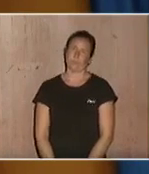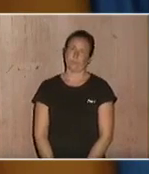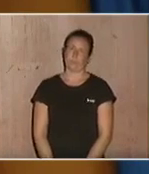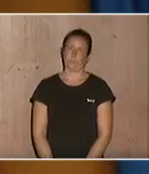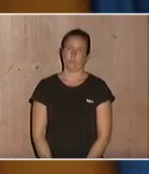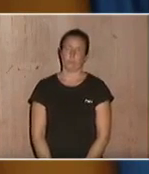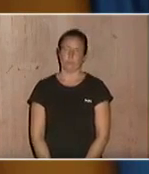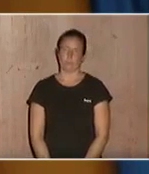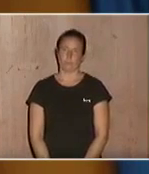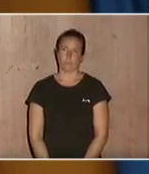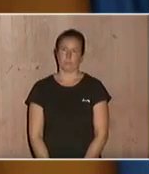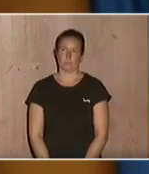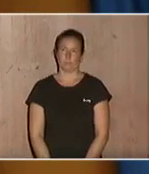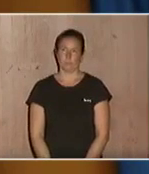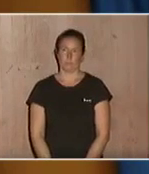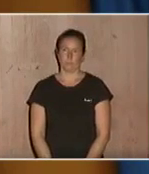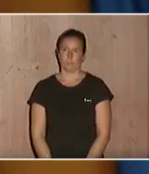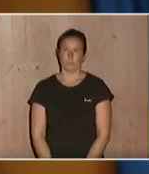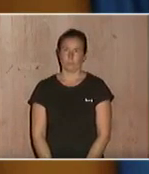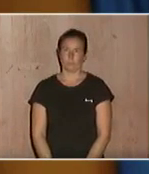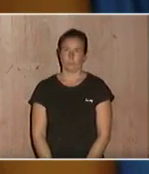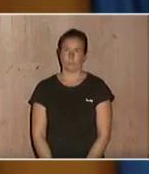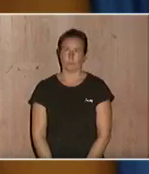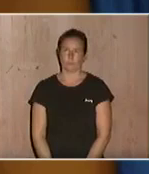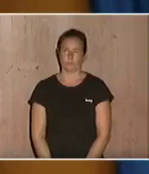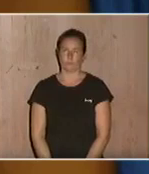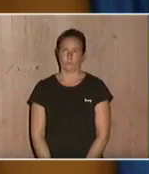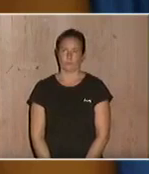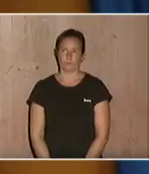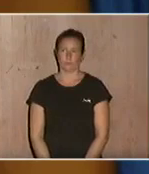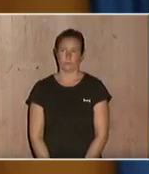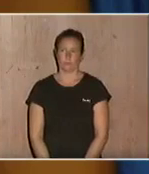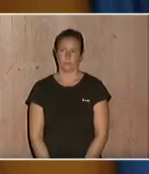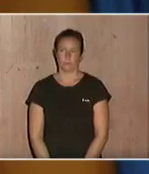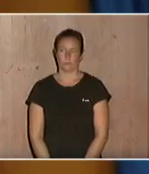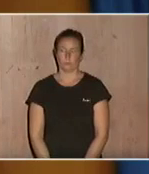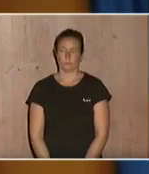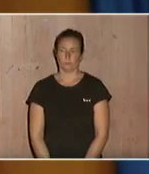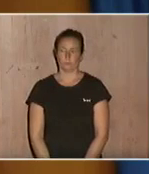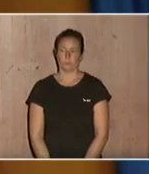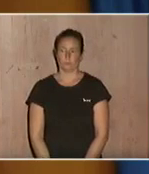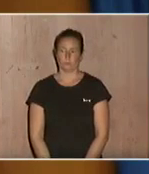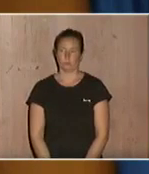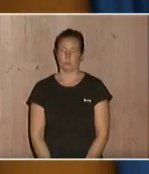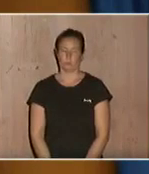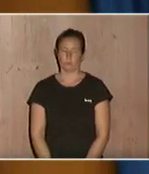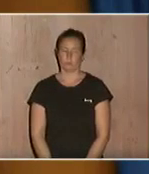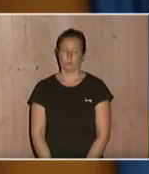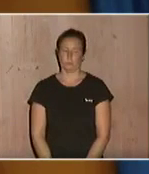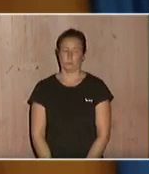transplantation the same day others come home with new kidneys or new hearts.